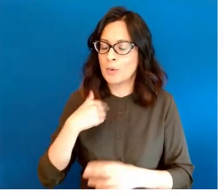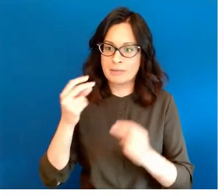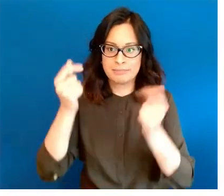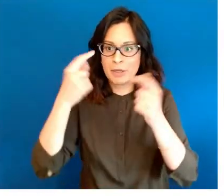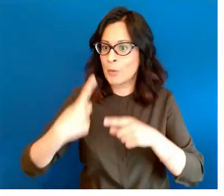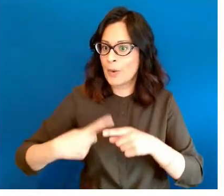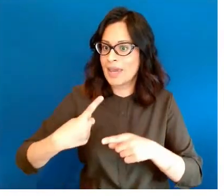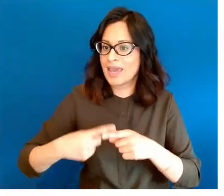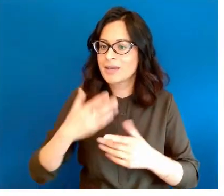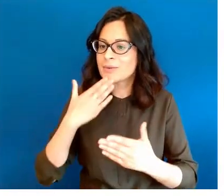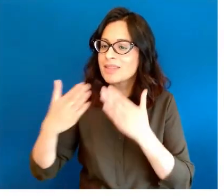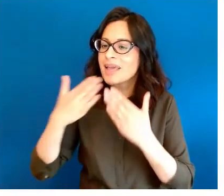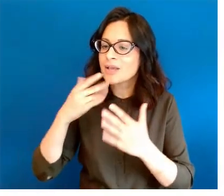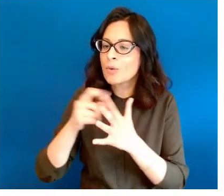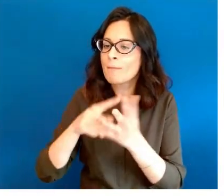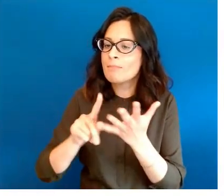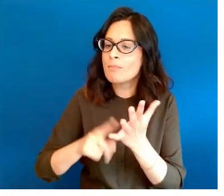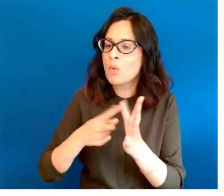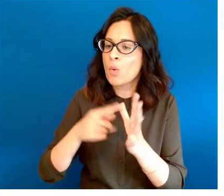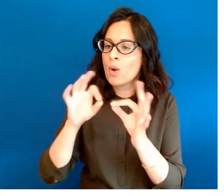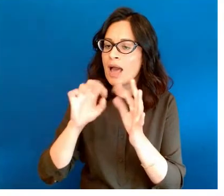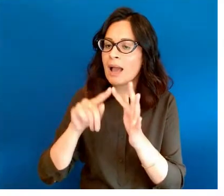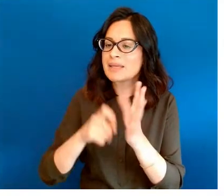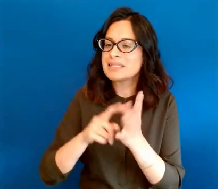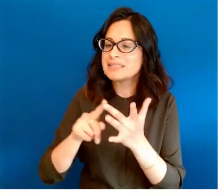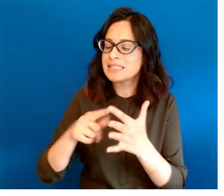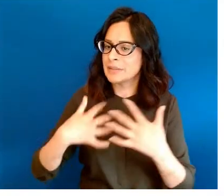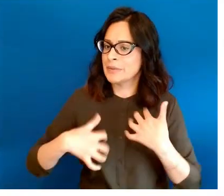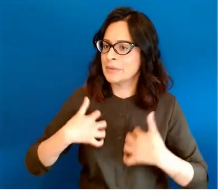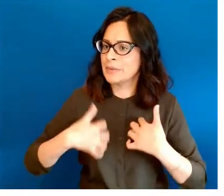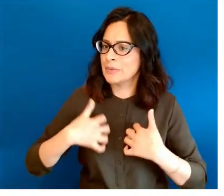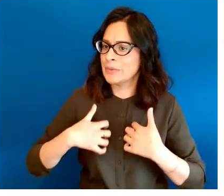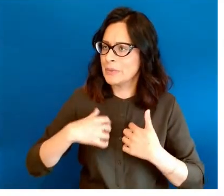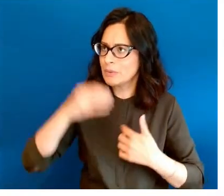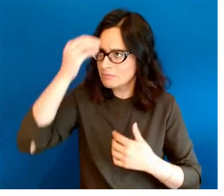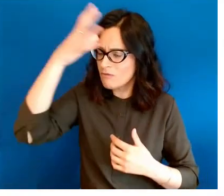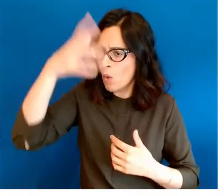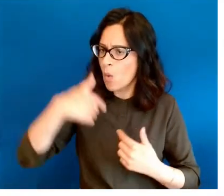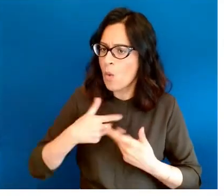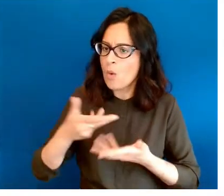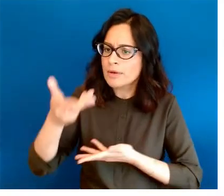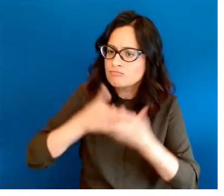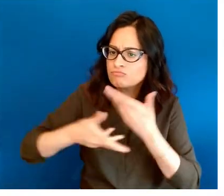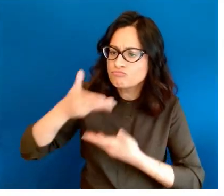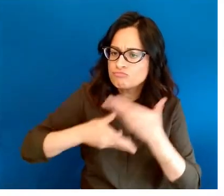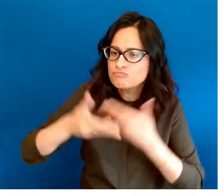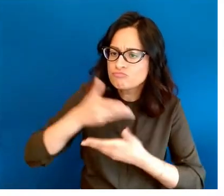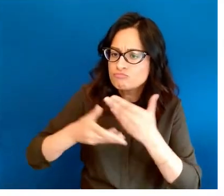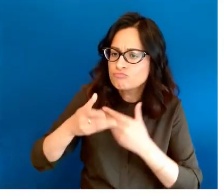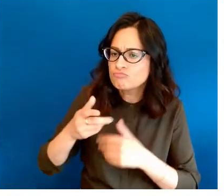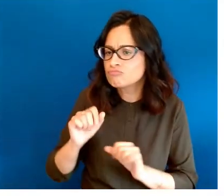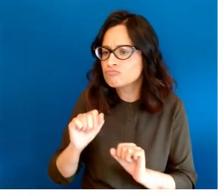Dr. Paula Beattie for your very, very interesting and informative talk on kind of